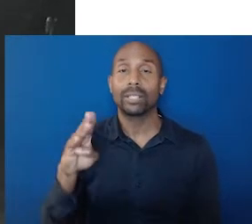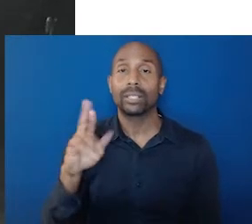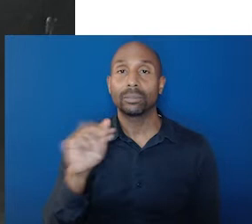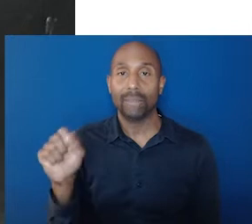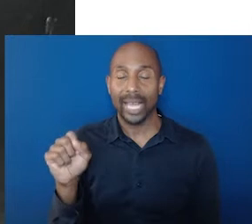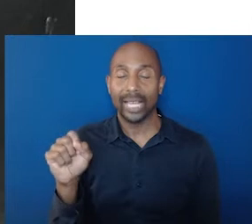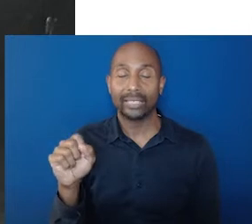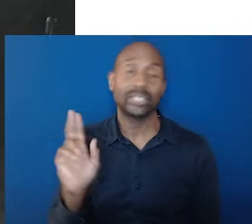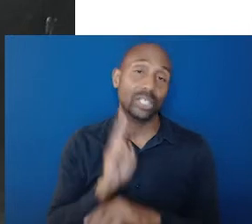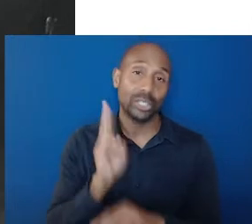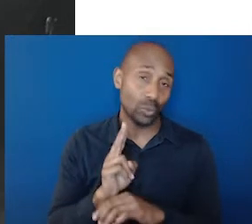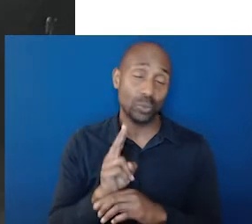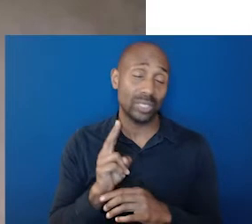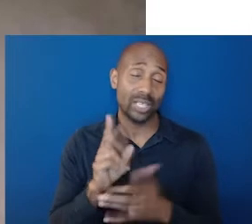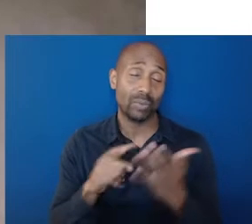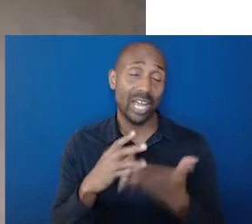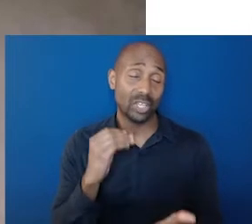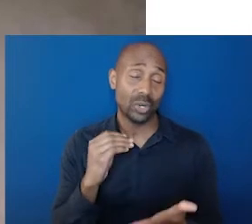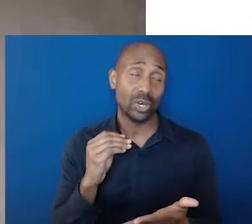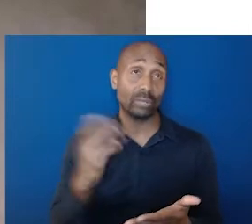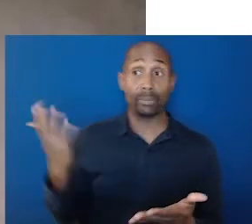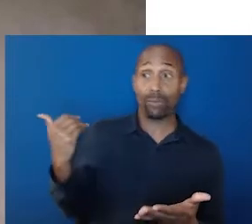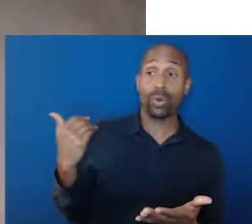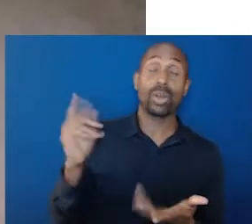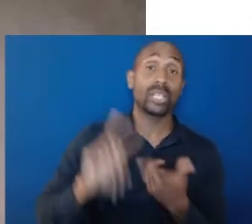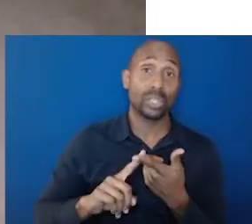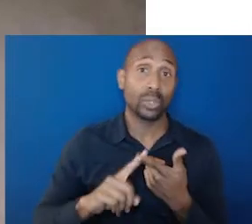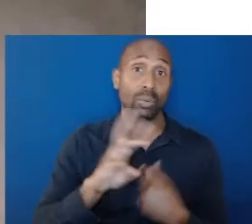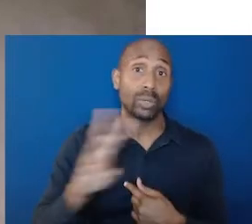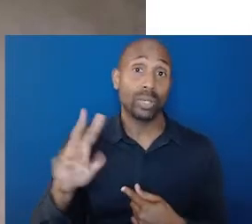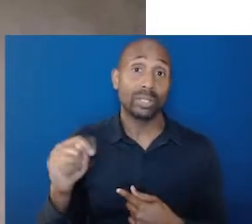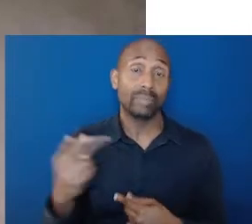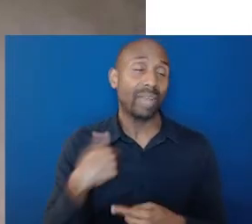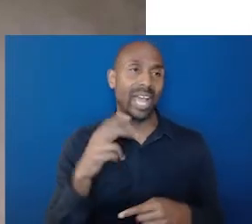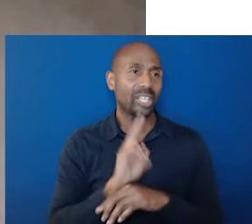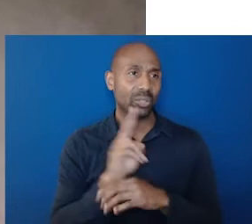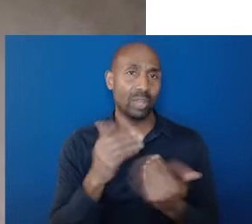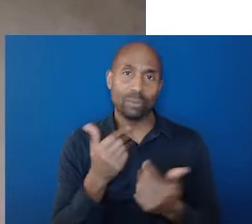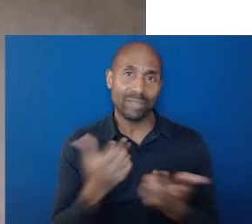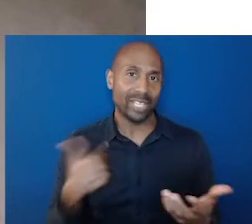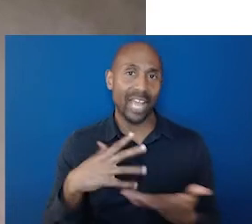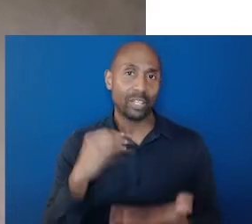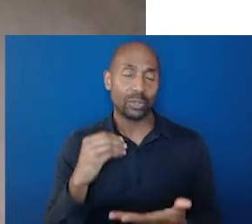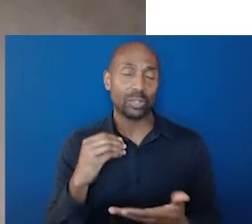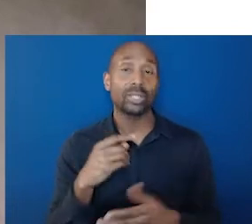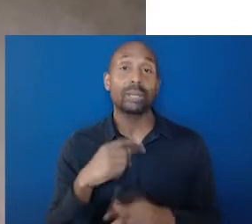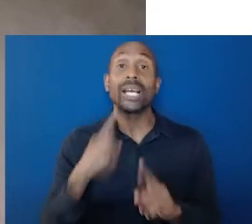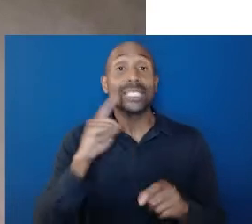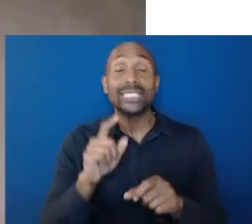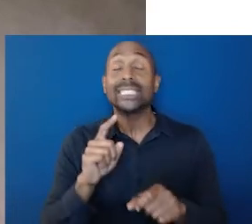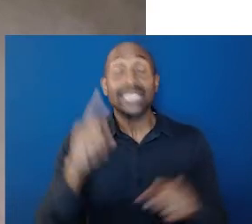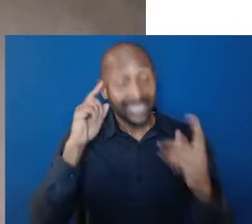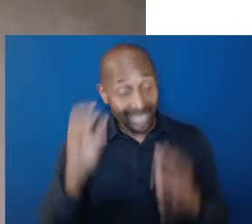in, honestly, all my skills. And I think that was the intention. I applied almost everything I learned in this piece, but definitely practicing the